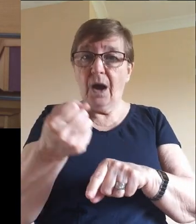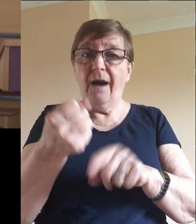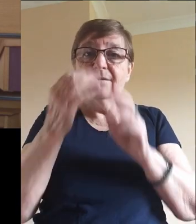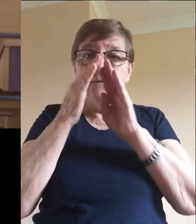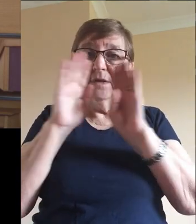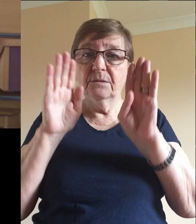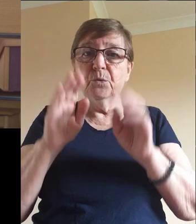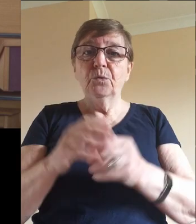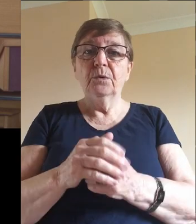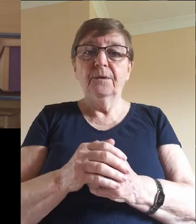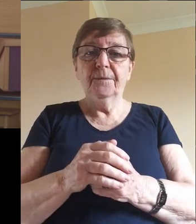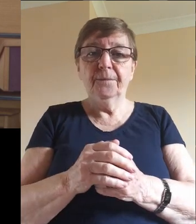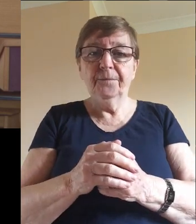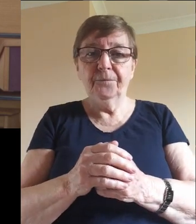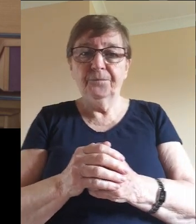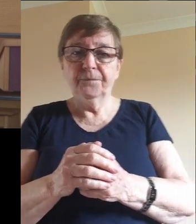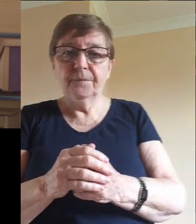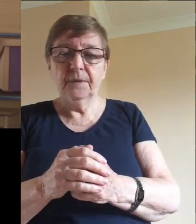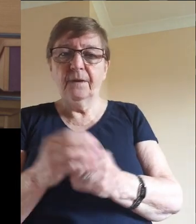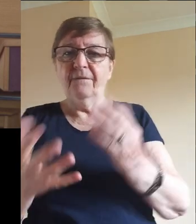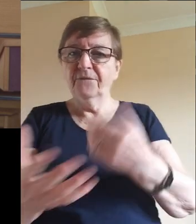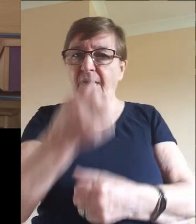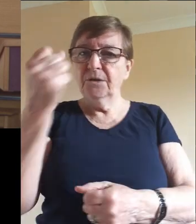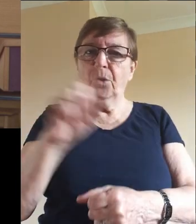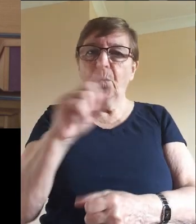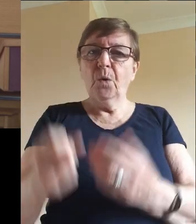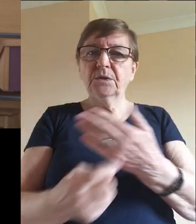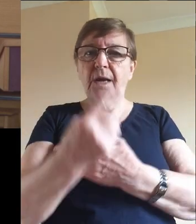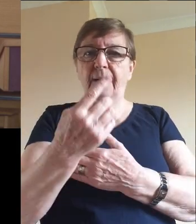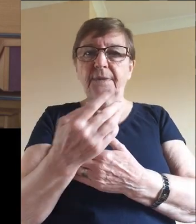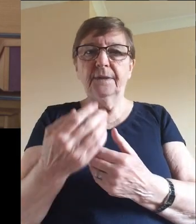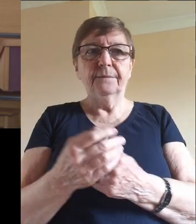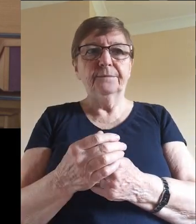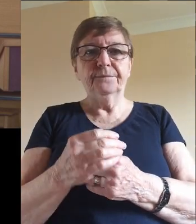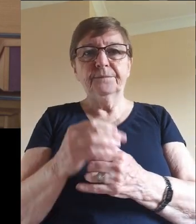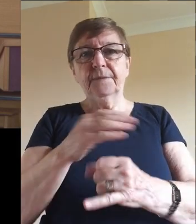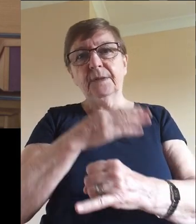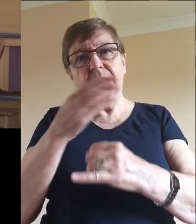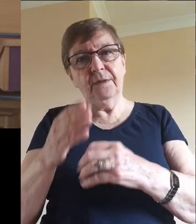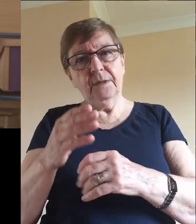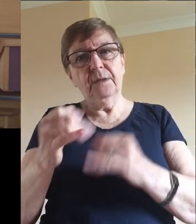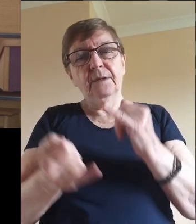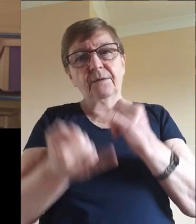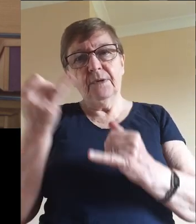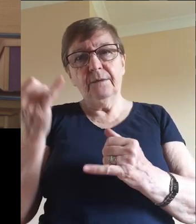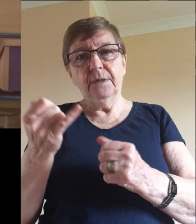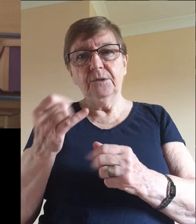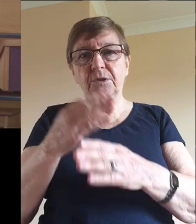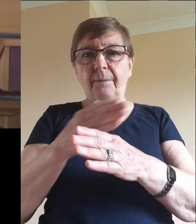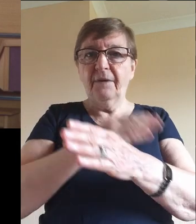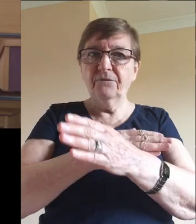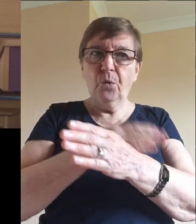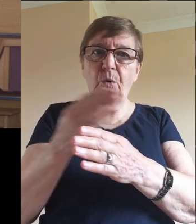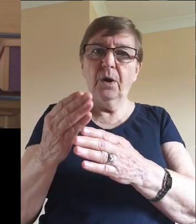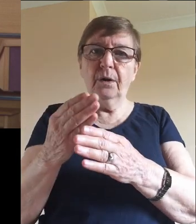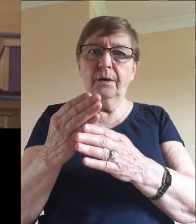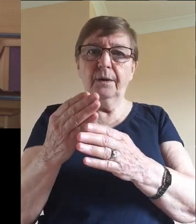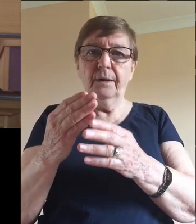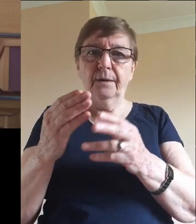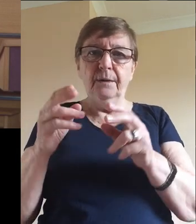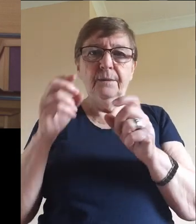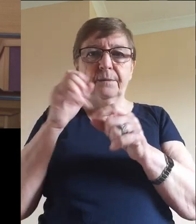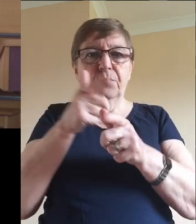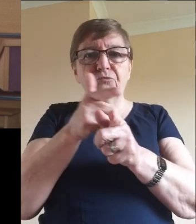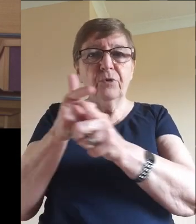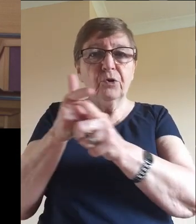out a bit more of what's on. Finally, just to say that just before we recorded the service last week,